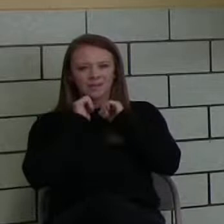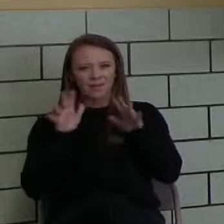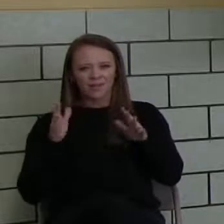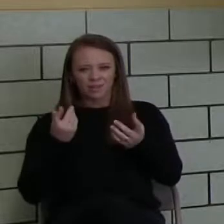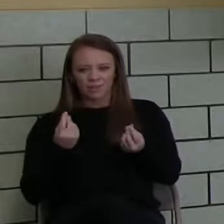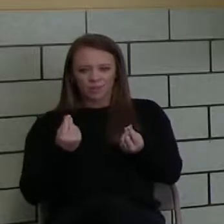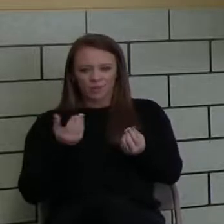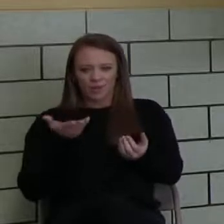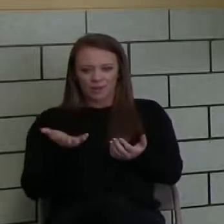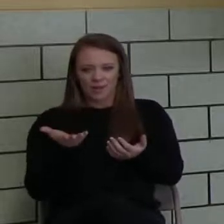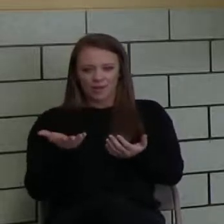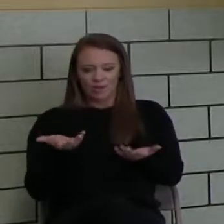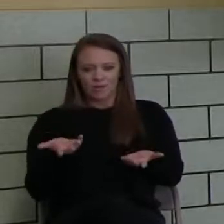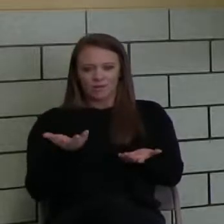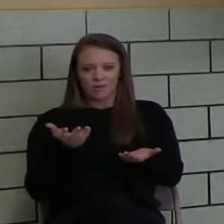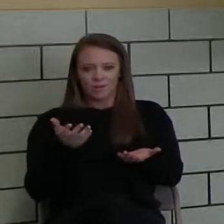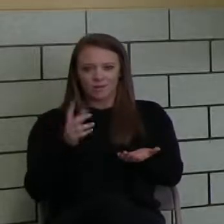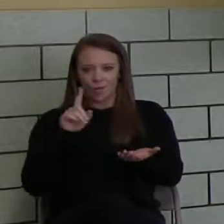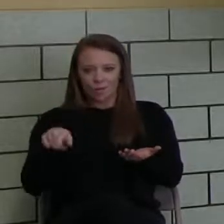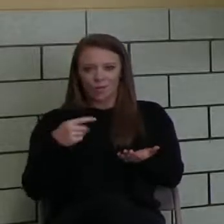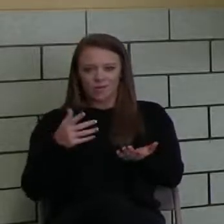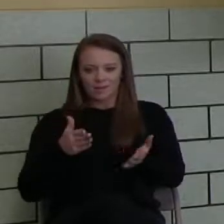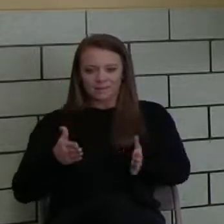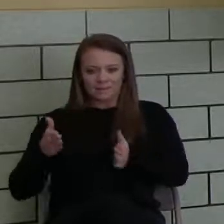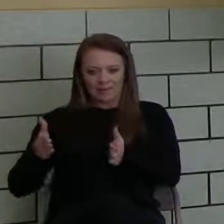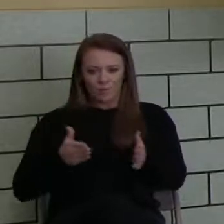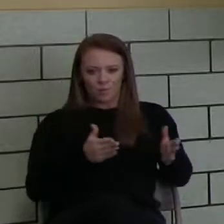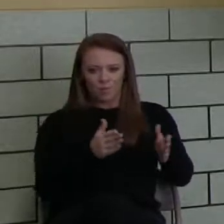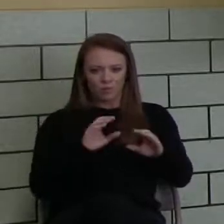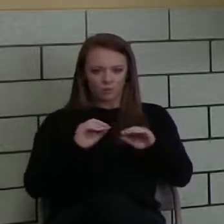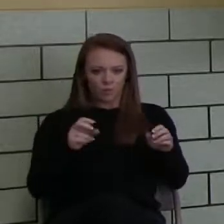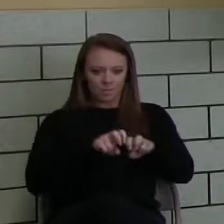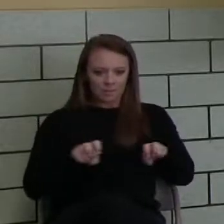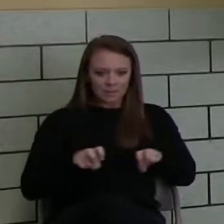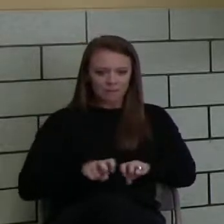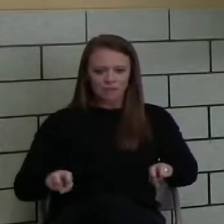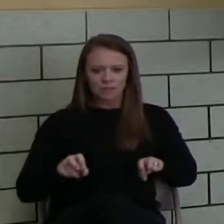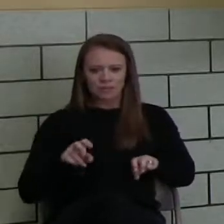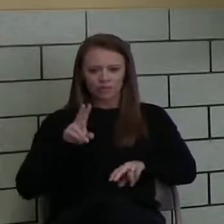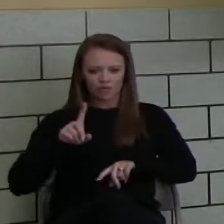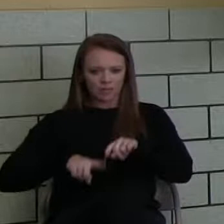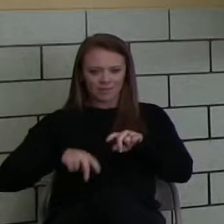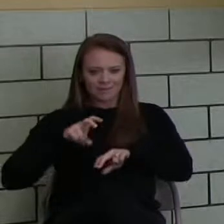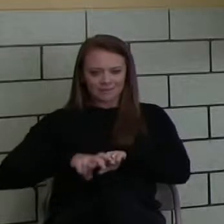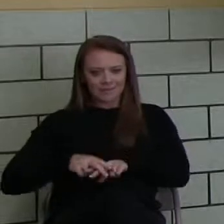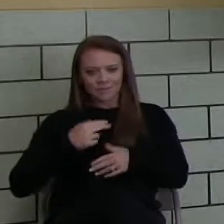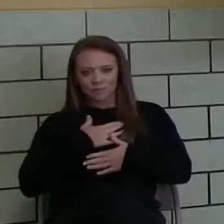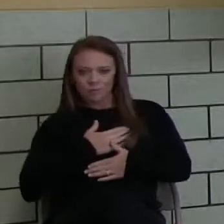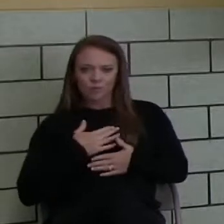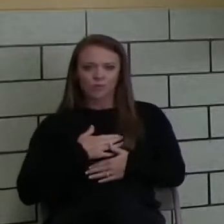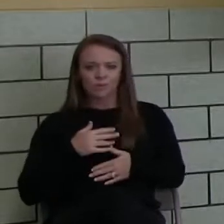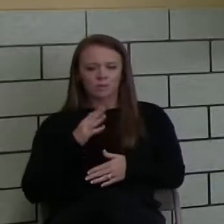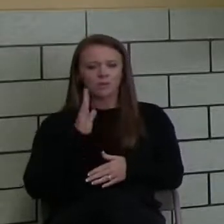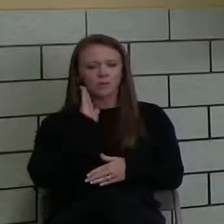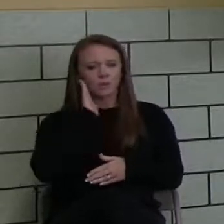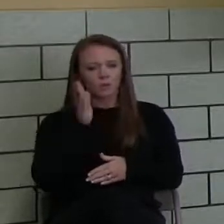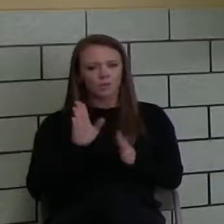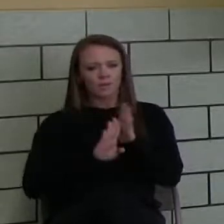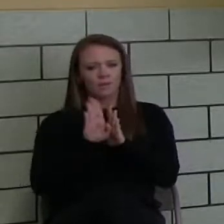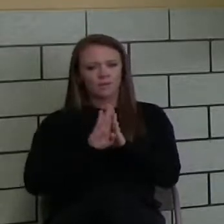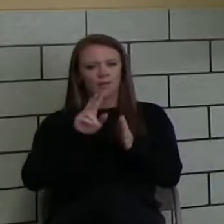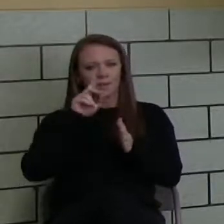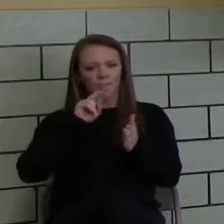There's just a sidewalk around it. Like, there's nowhere to sit. There's no, we're gonna find a purpose, right? We're gonna find,